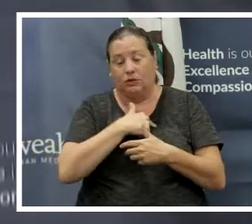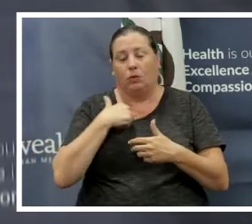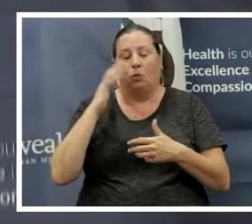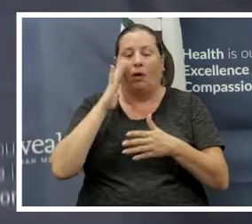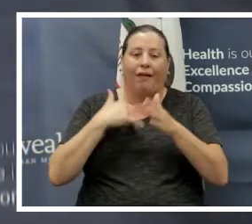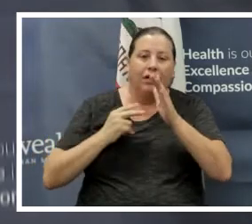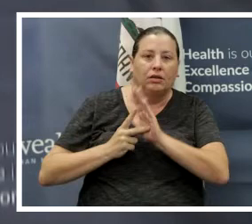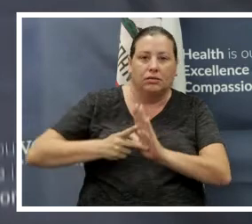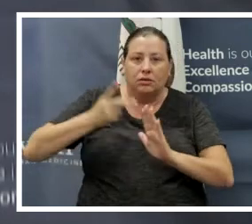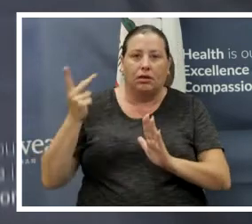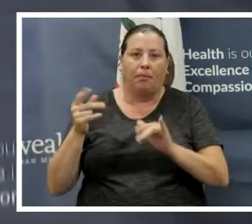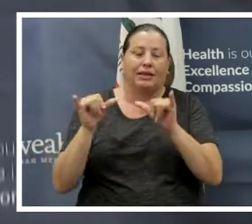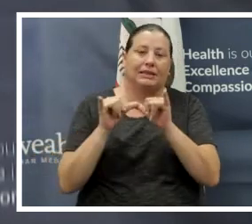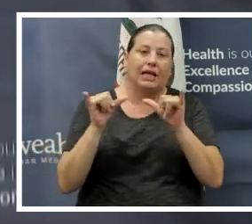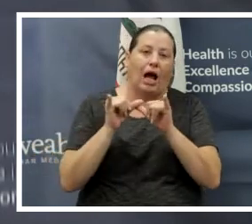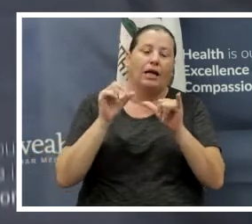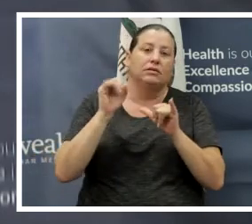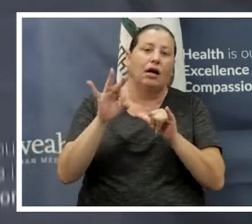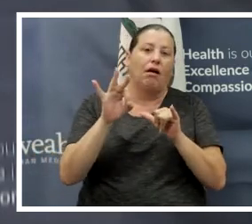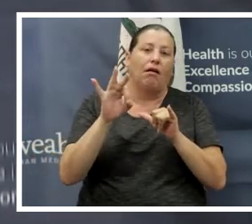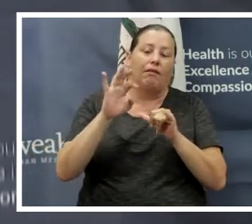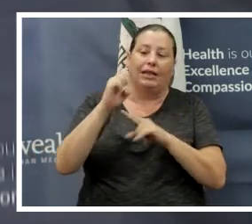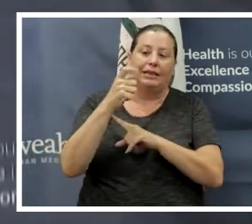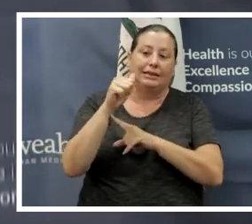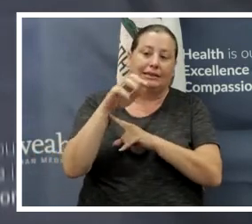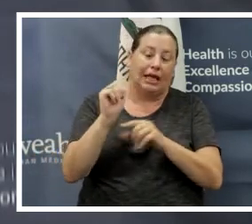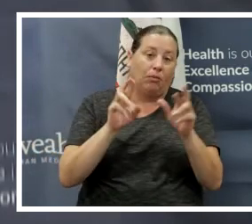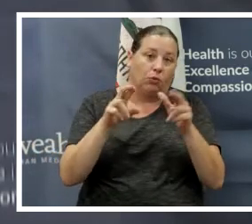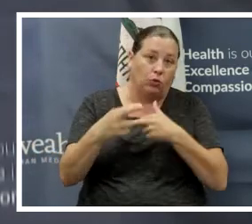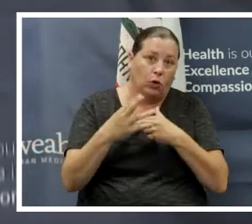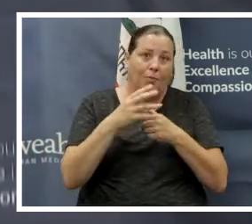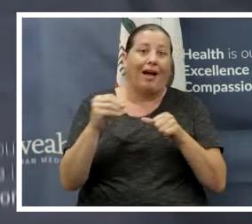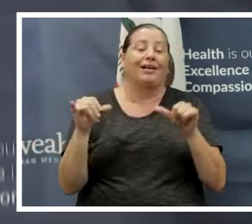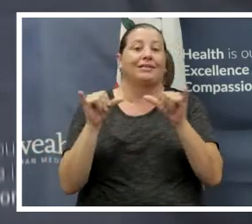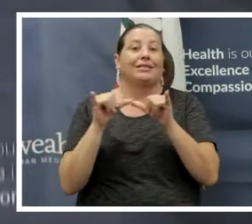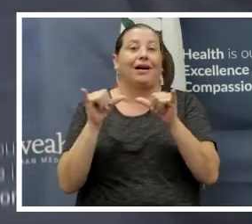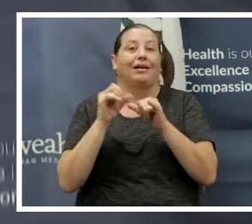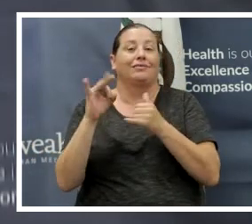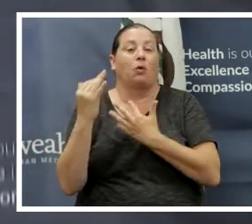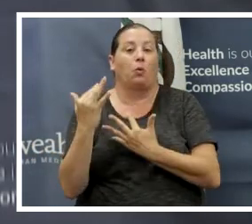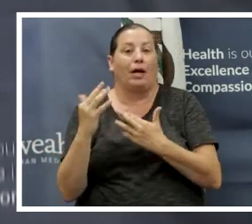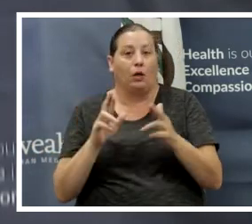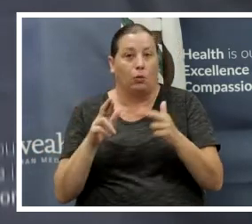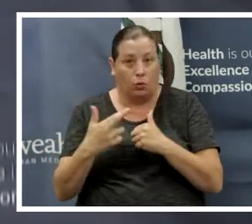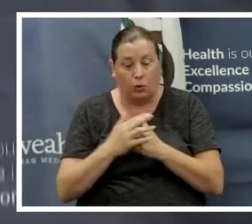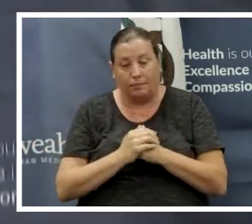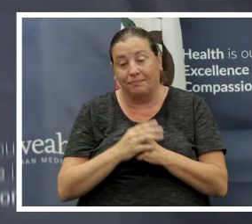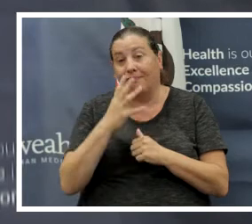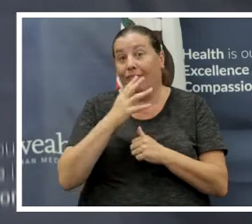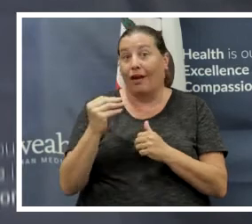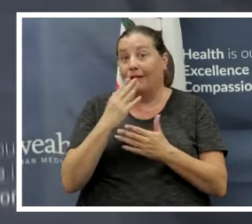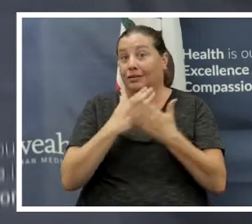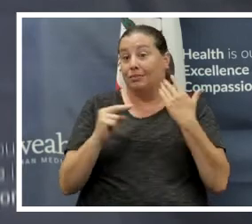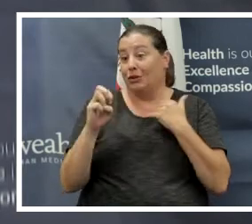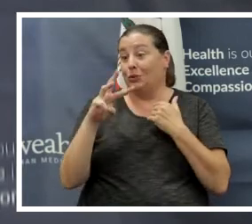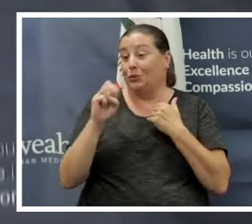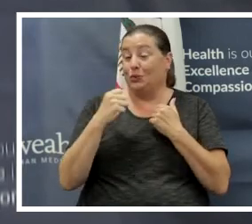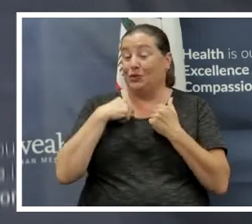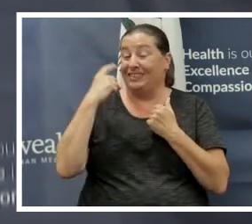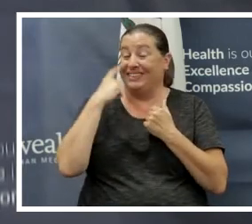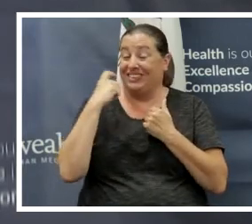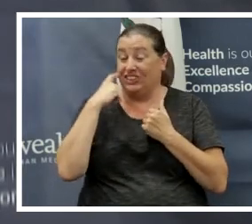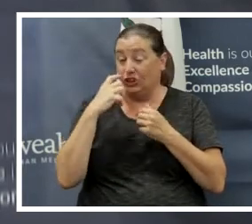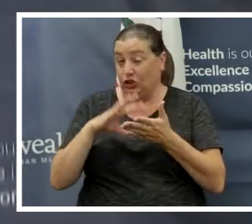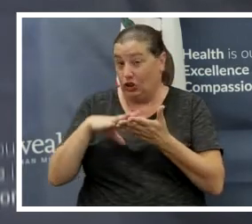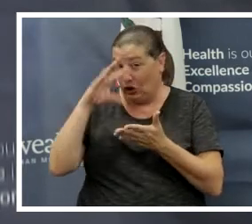we have and the size of the waiting room. Also have some late breaking news. I just learned of it this week, and Dr. Kona